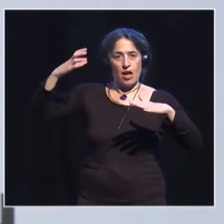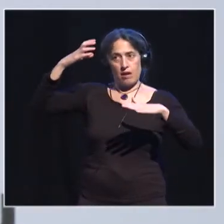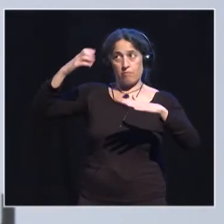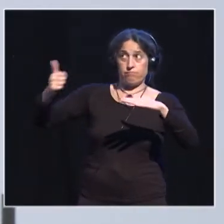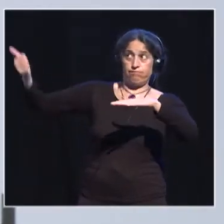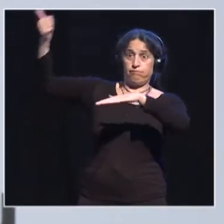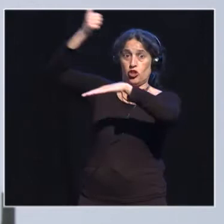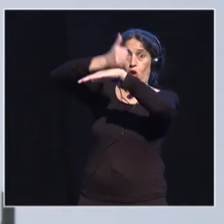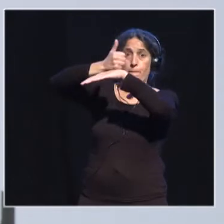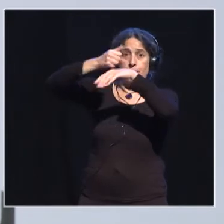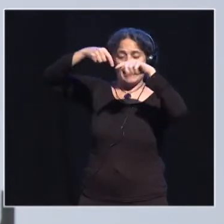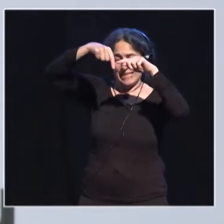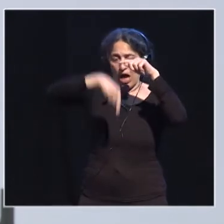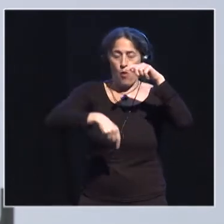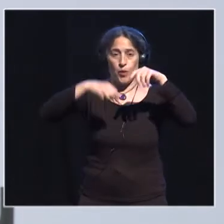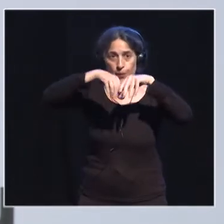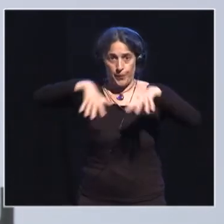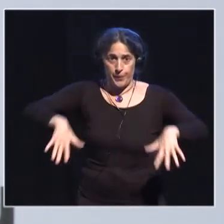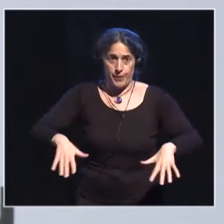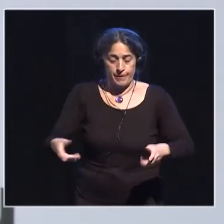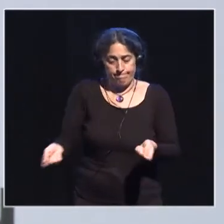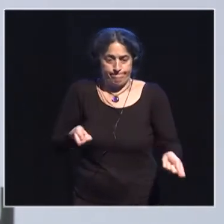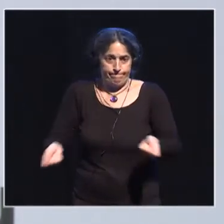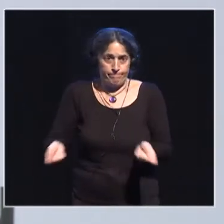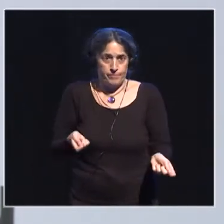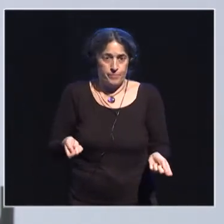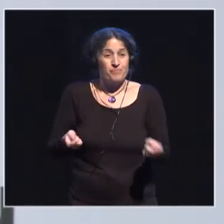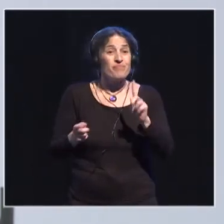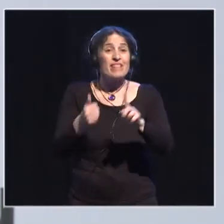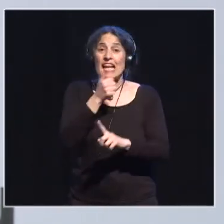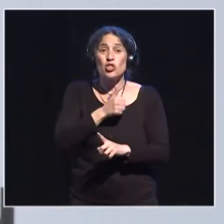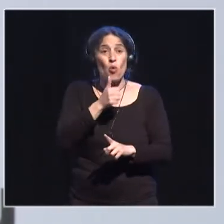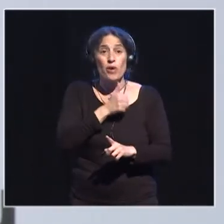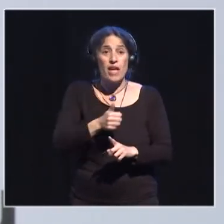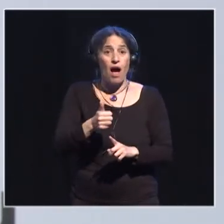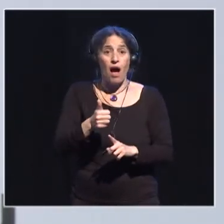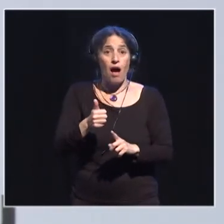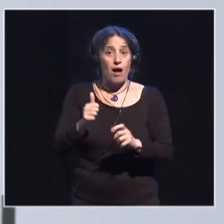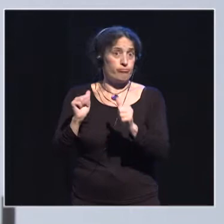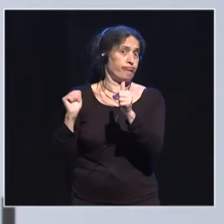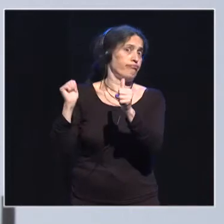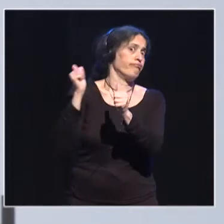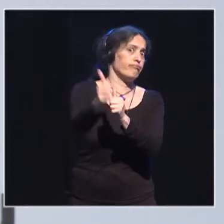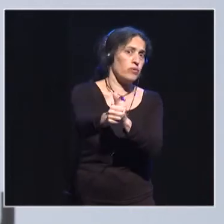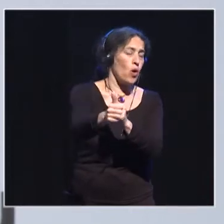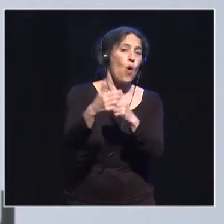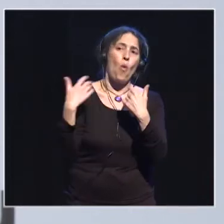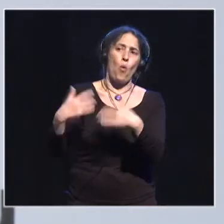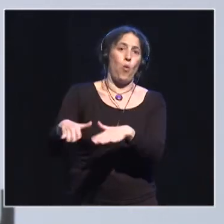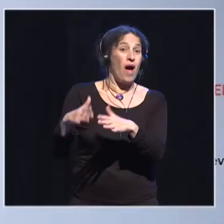I take the case of Estonia. Estonia was not an accident. The government was very clear that this was a priority.